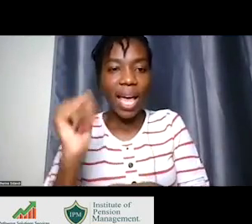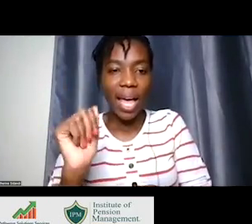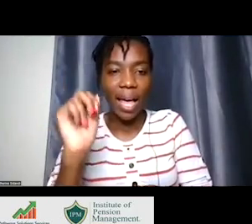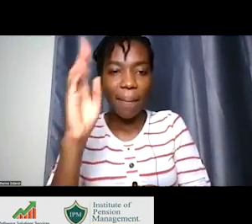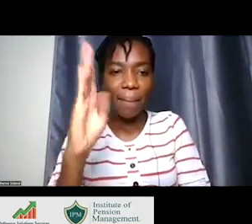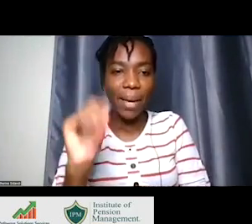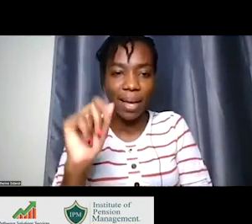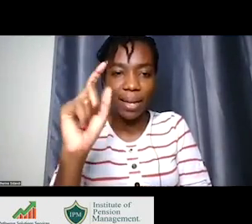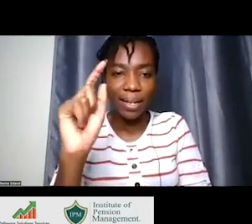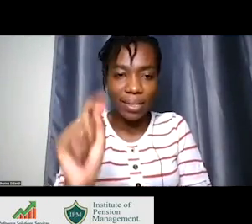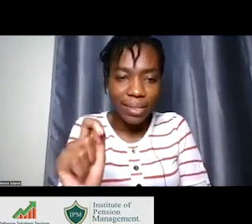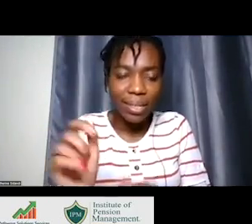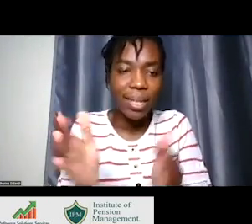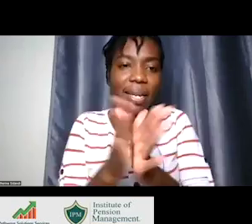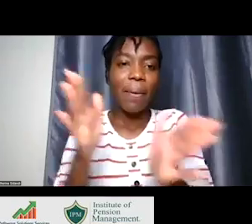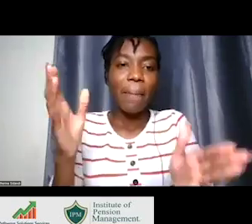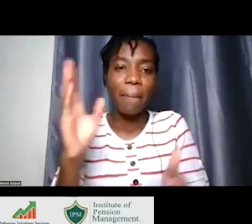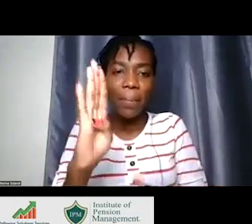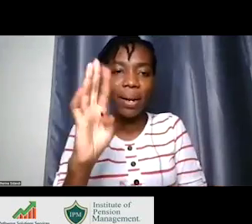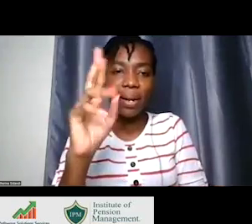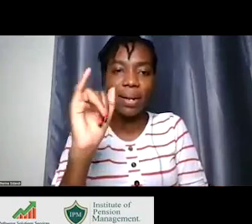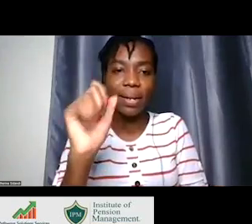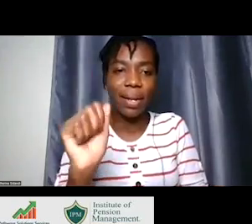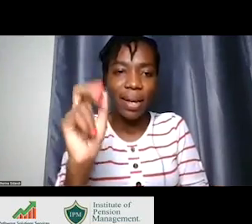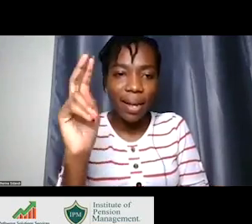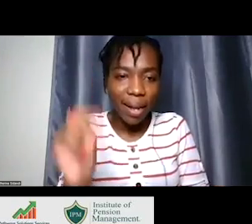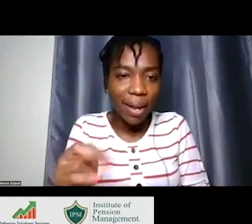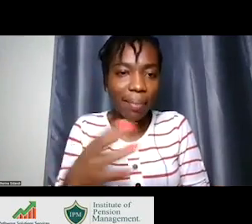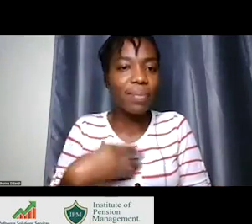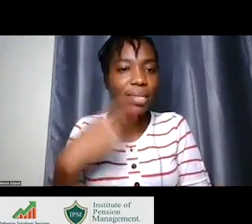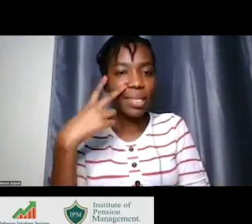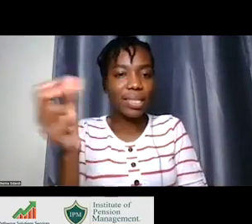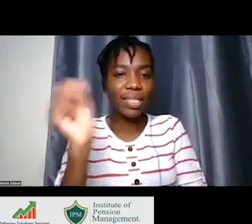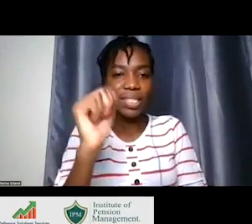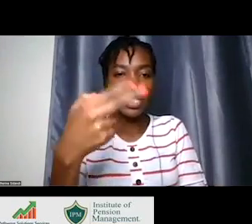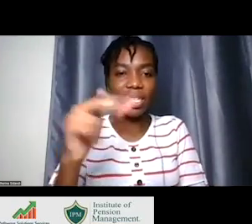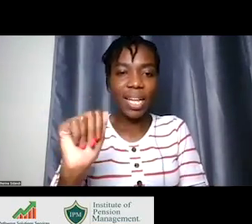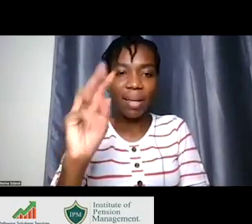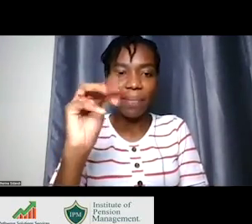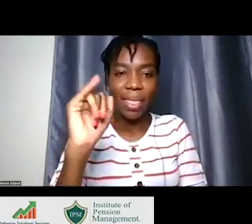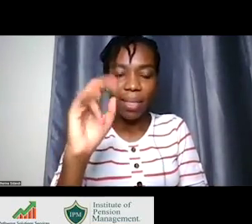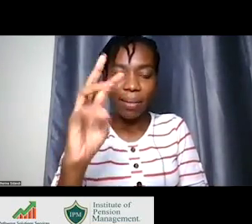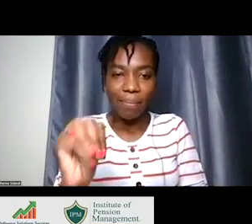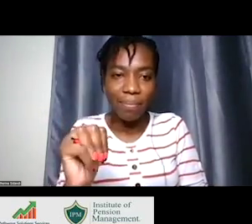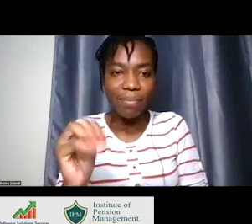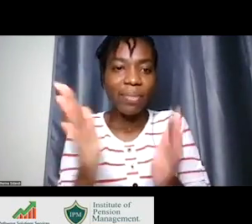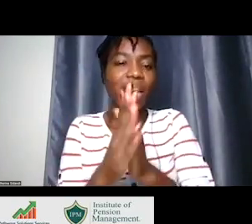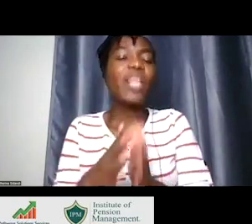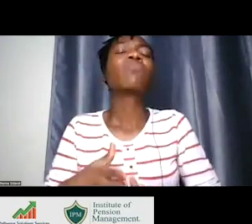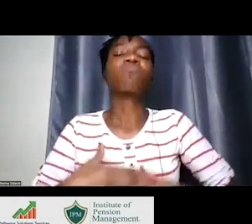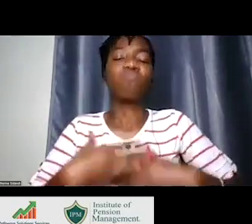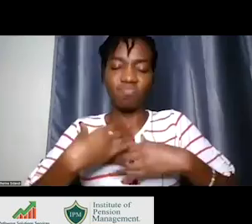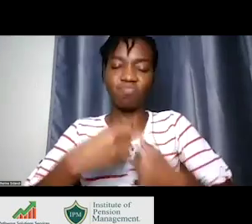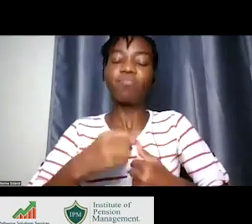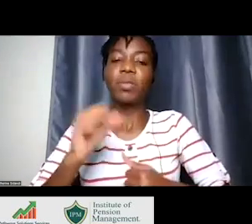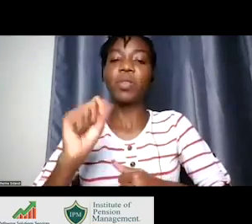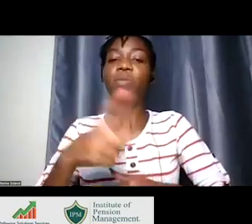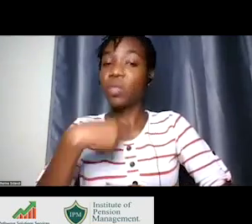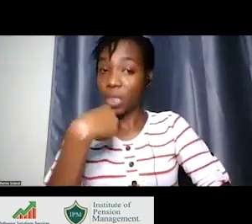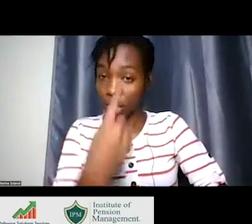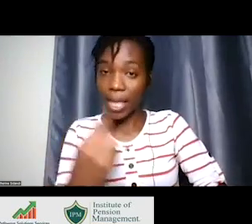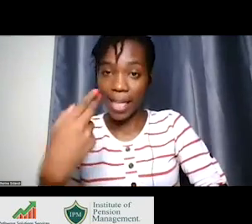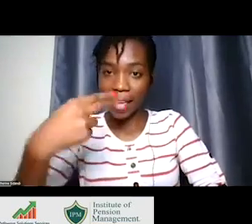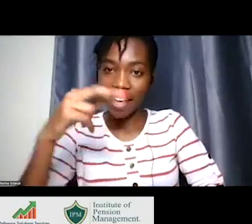Brian Musisi. I have seen Shamim. Oh yeah, so I can confidently say that HR Mao, this